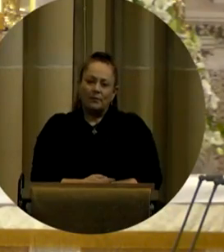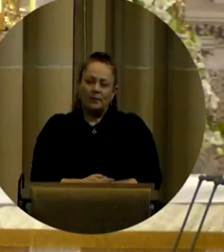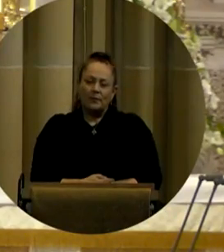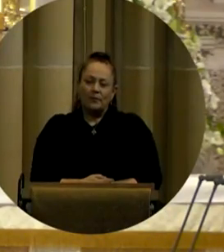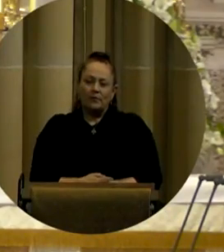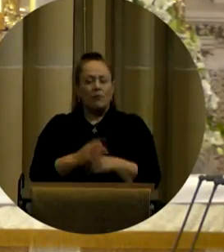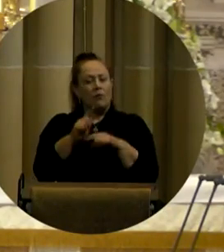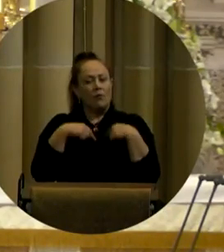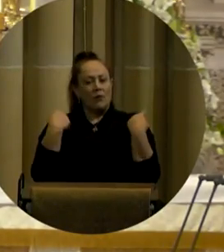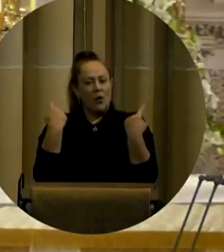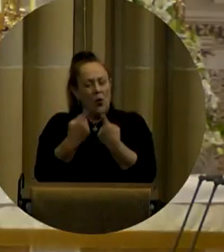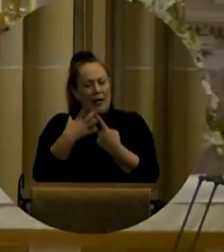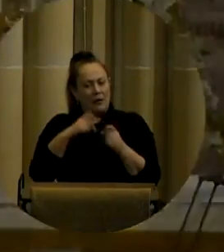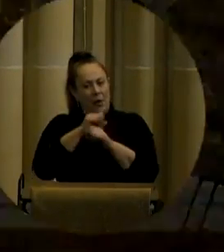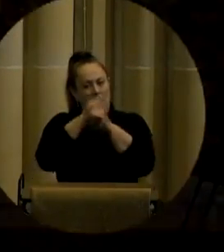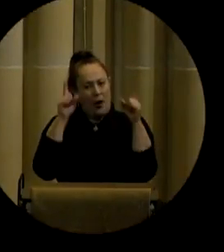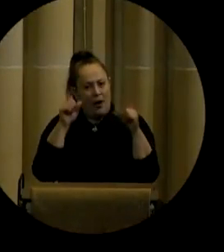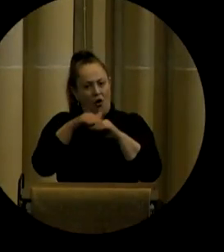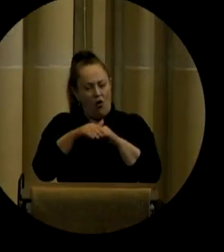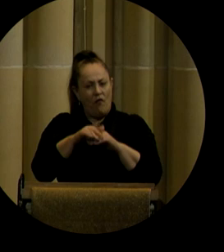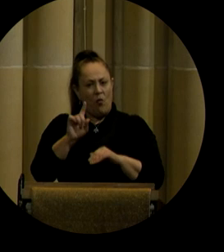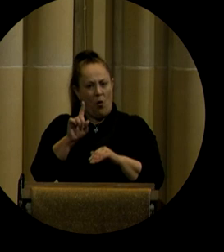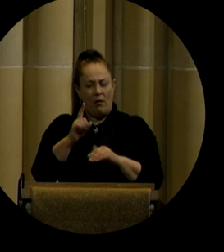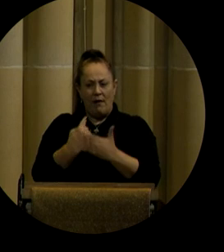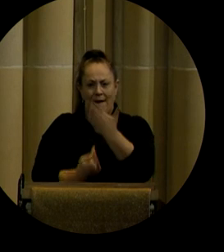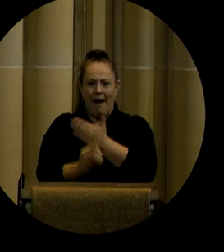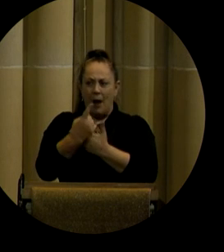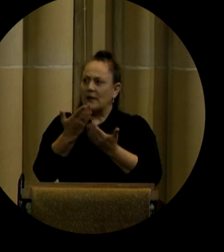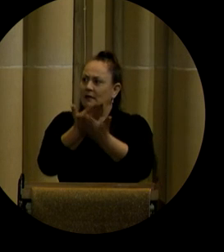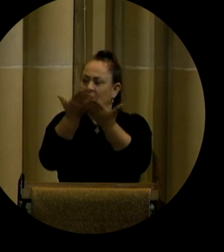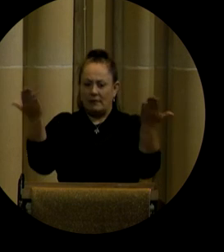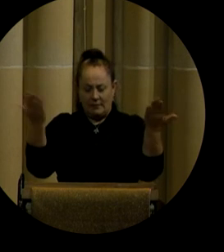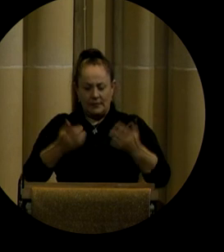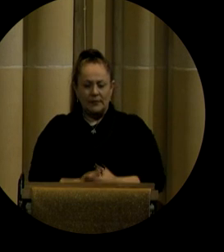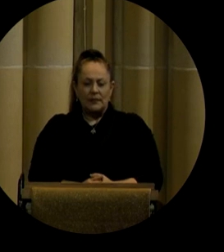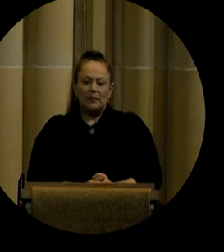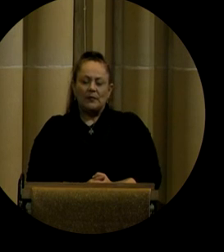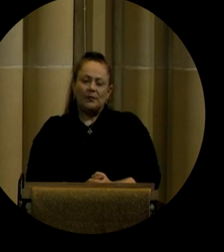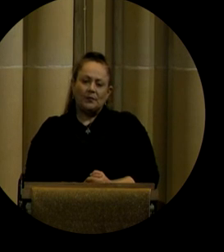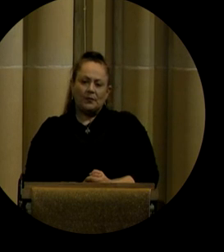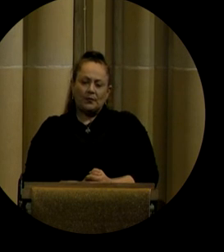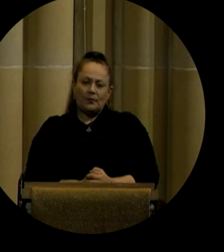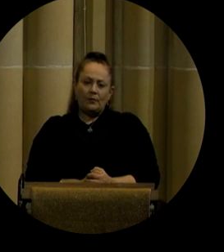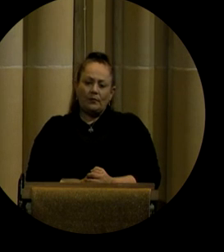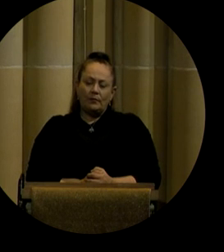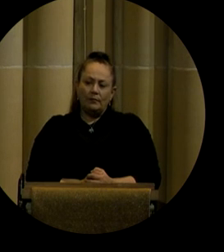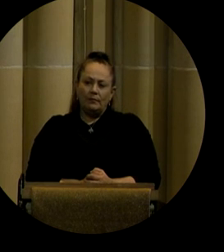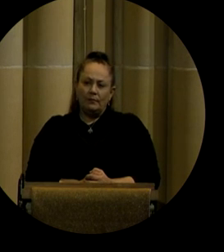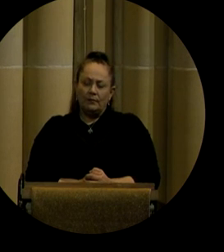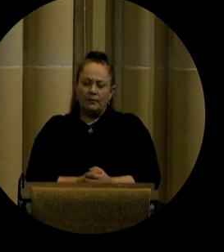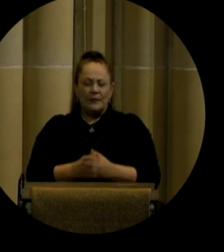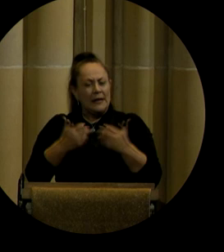We are all too aware of the unhelpful trends in our culture, the hostility